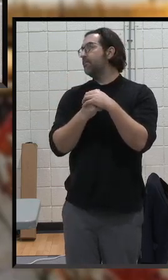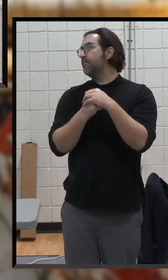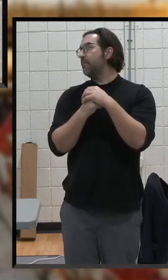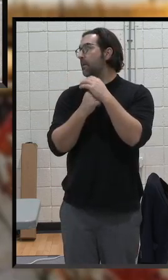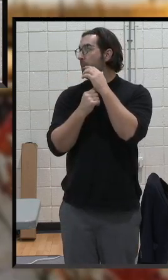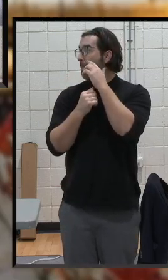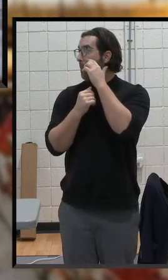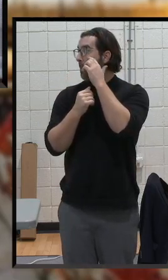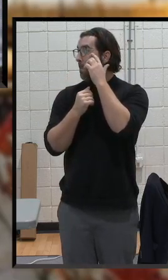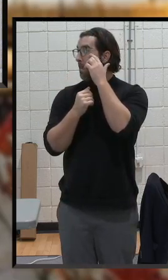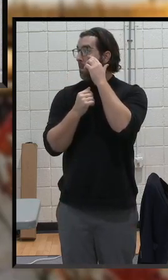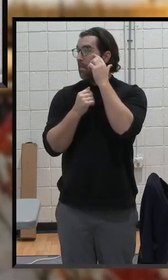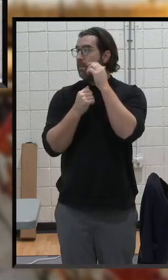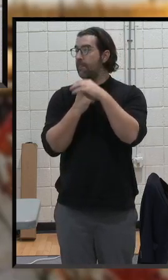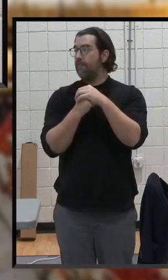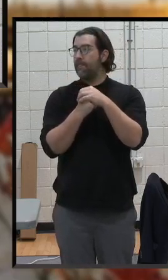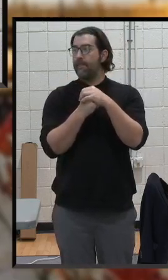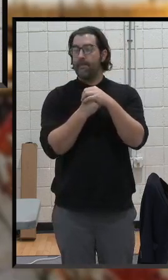Sure.